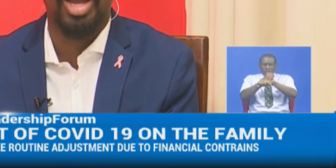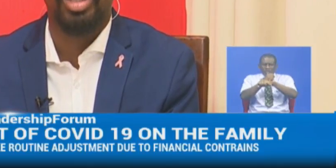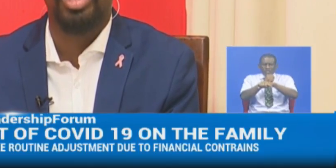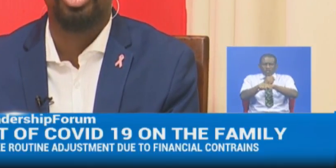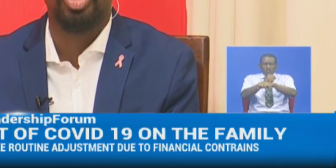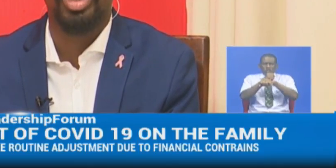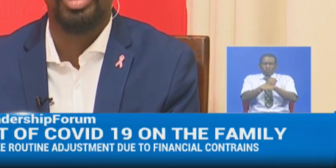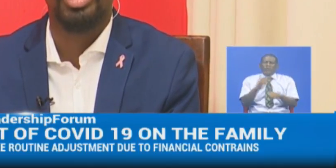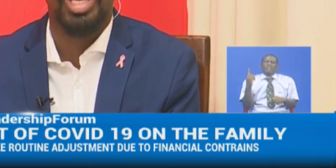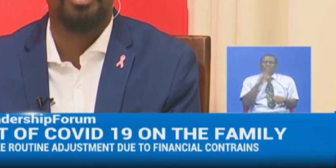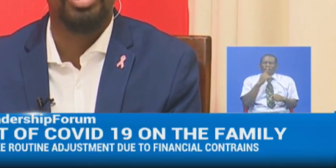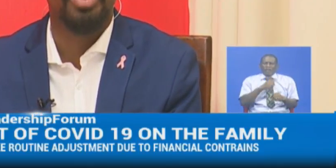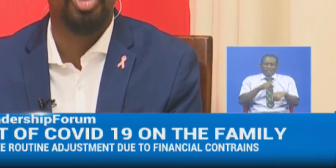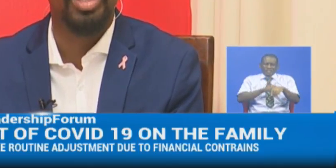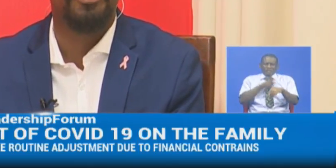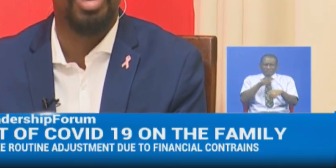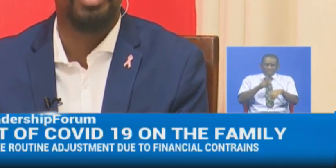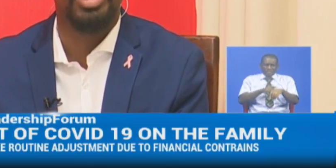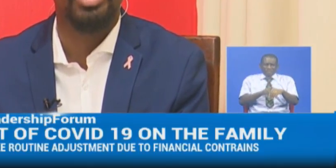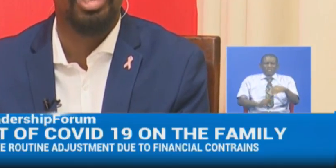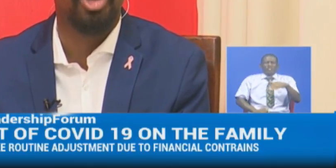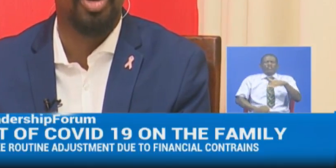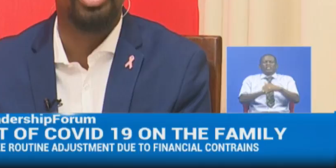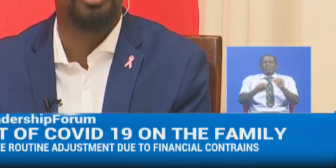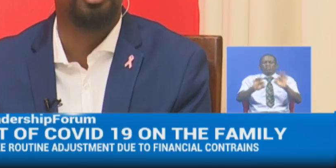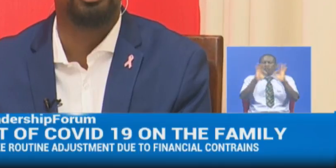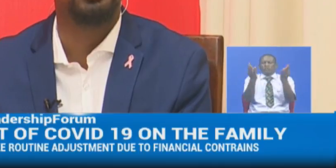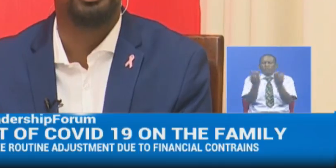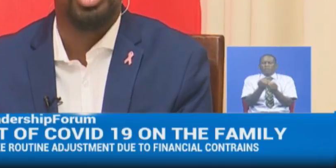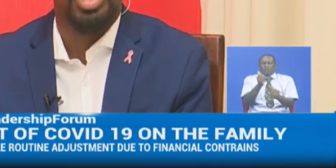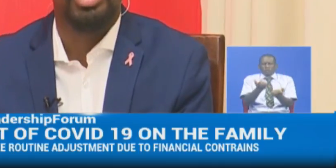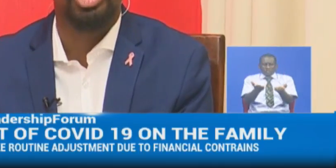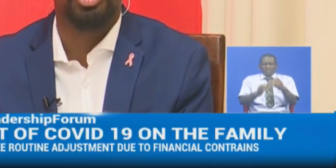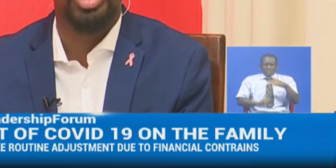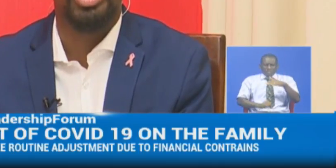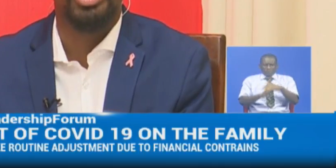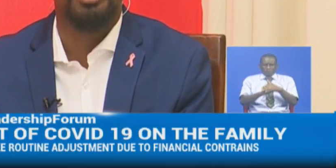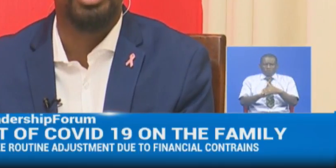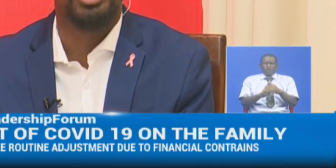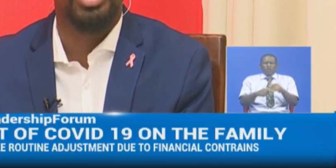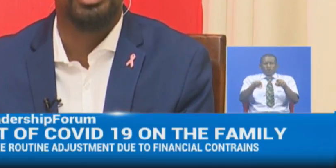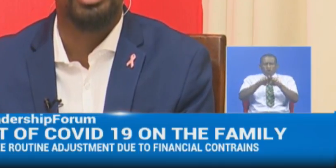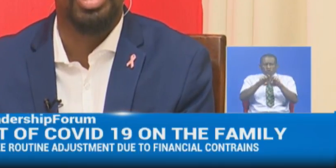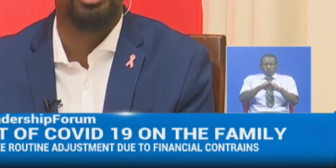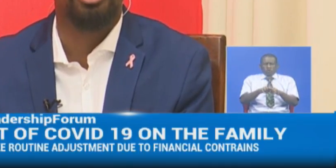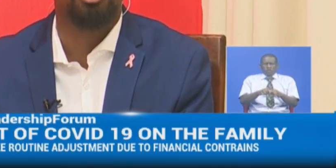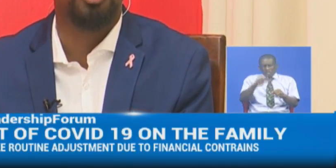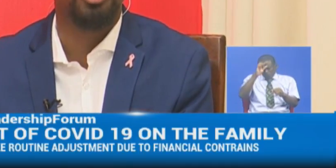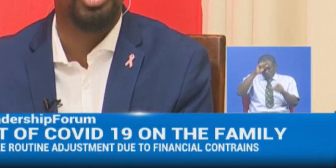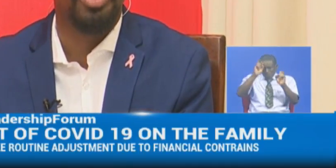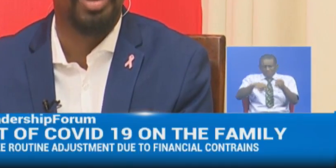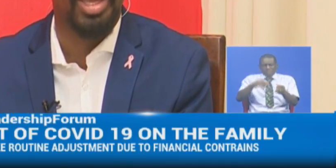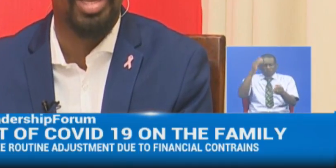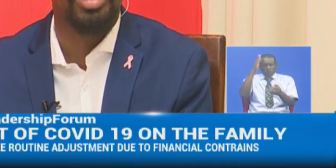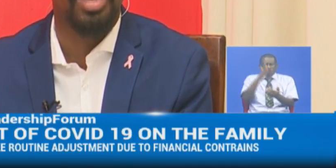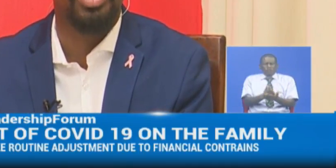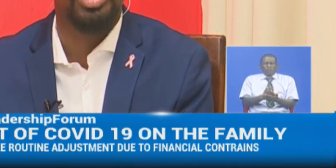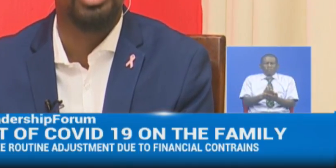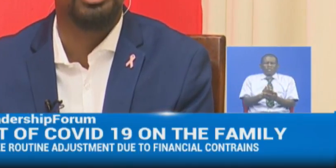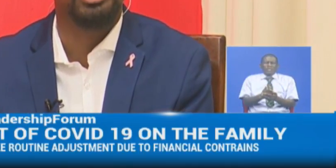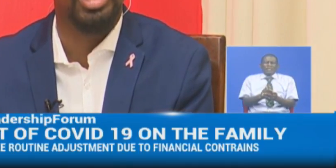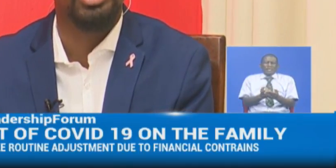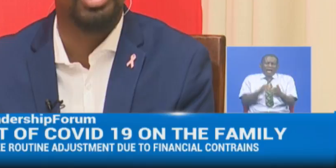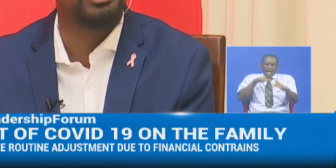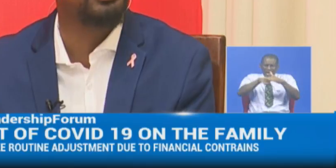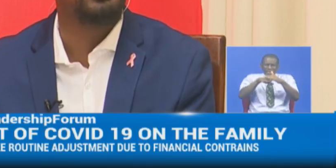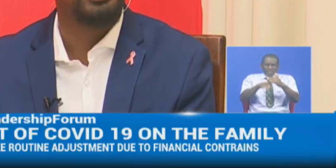to prevent violence during this time by supporting families that require support. Additionally, they must guarantee access to post-rape care services